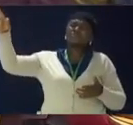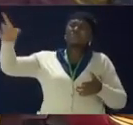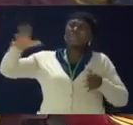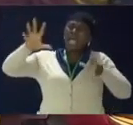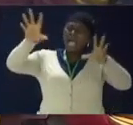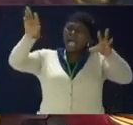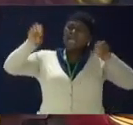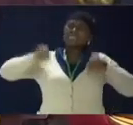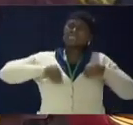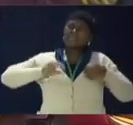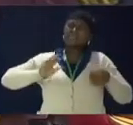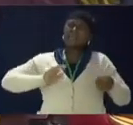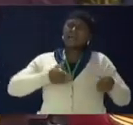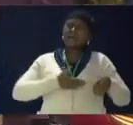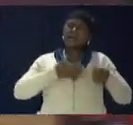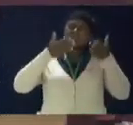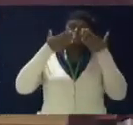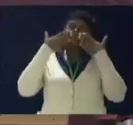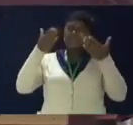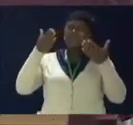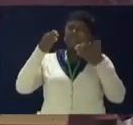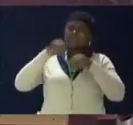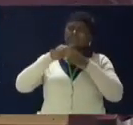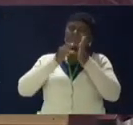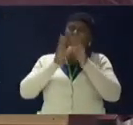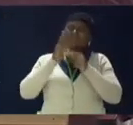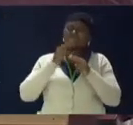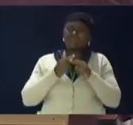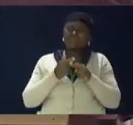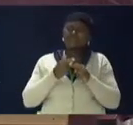Accept our thanks in Jesus'